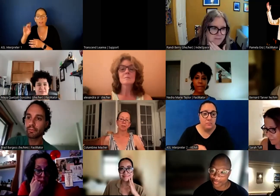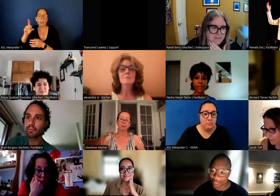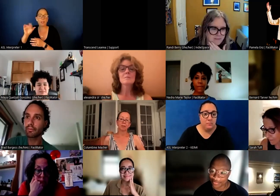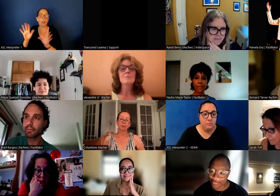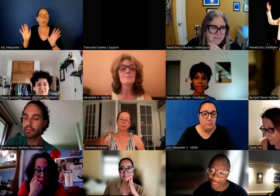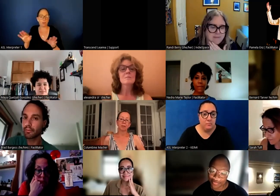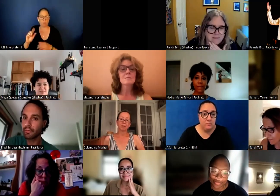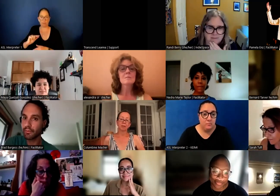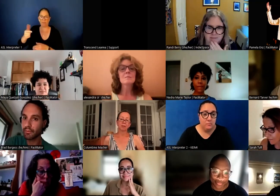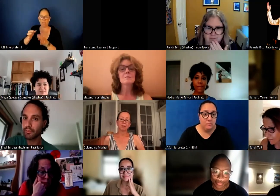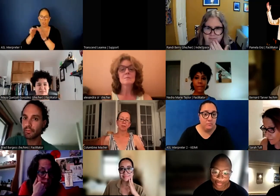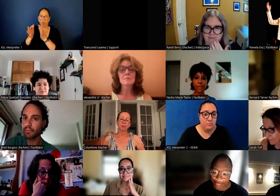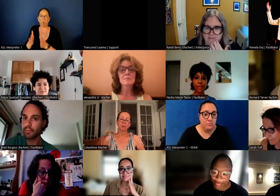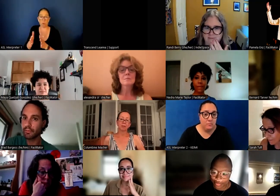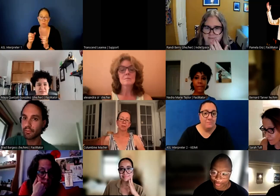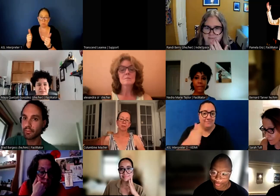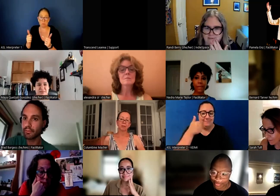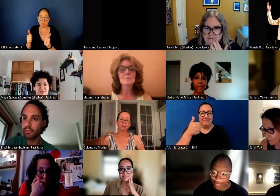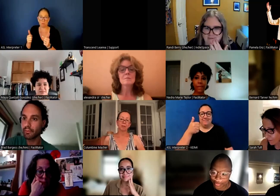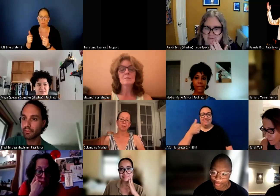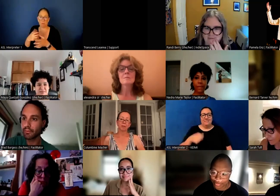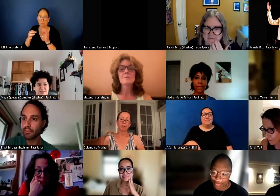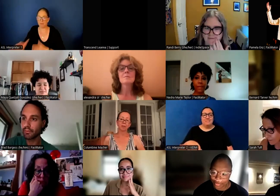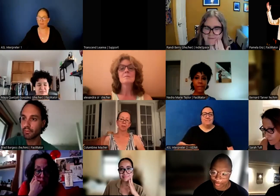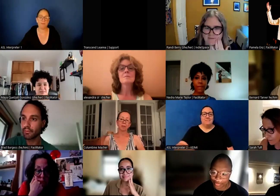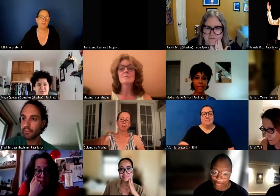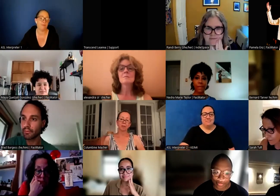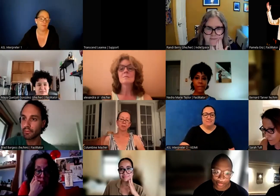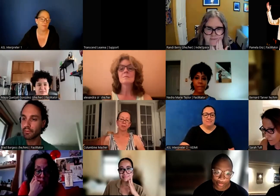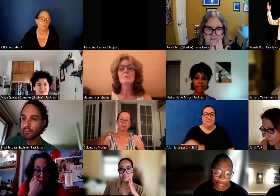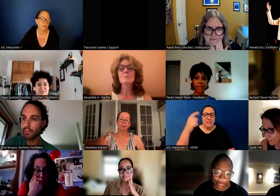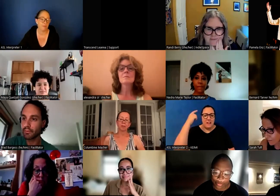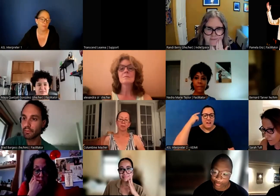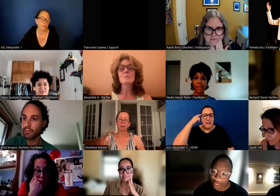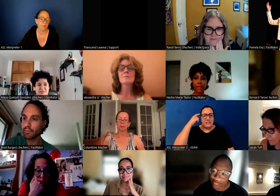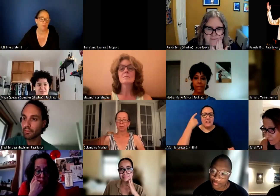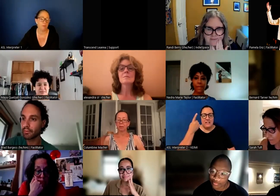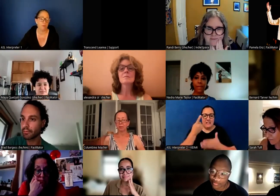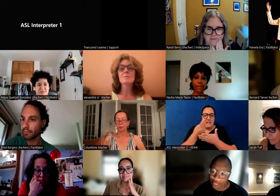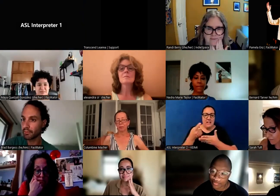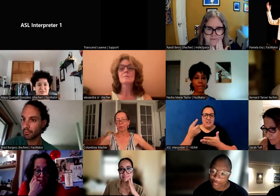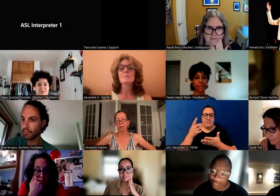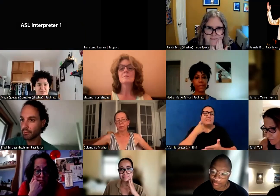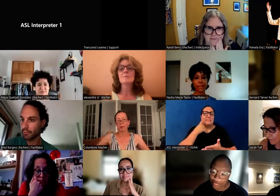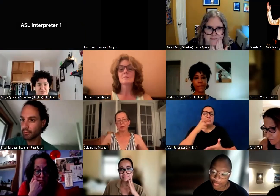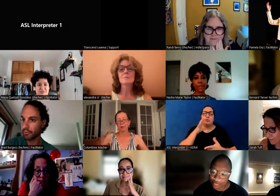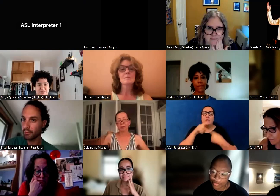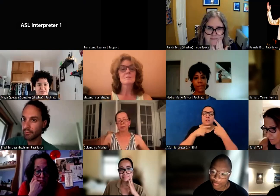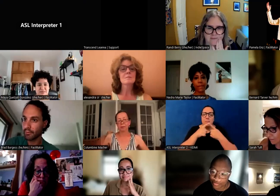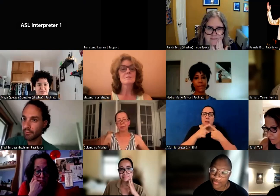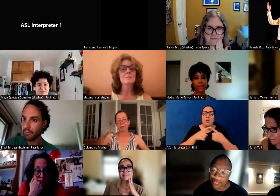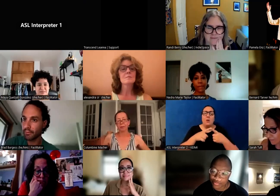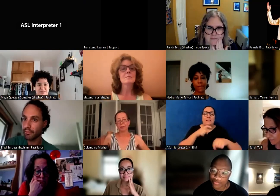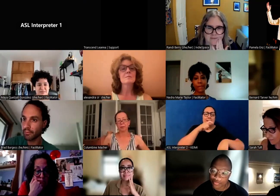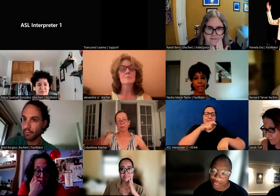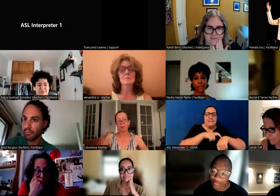I think, thank you for my group. I think something that we talked was like the conversation about time and amount flexible,